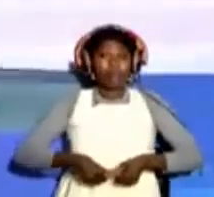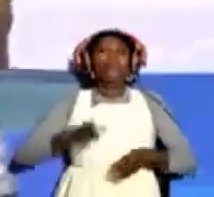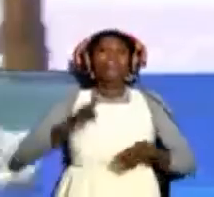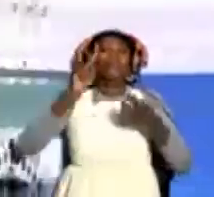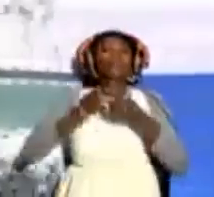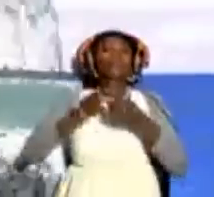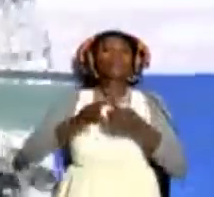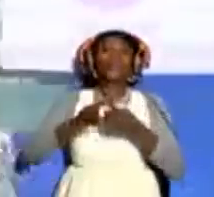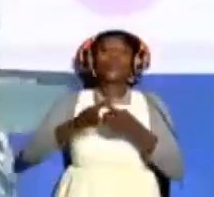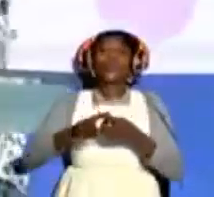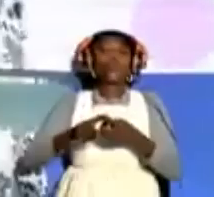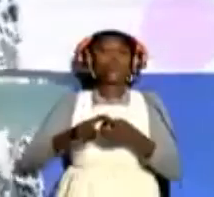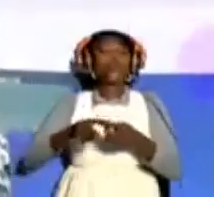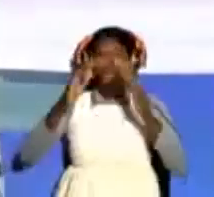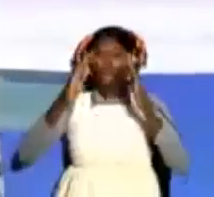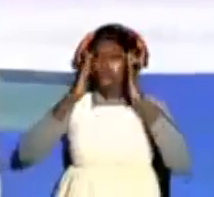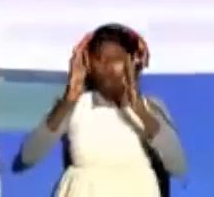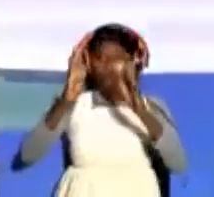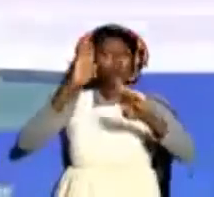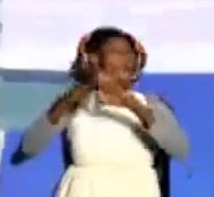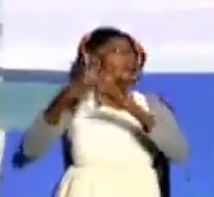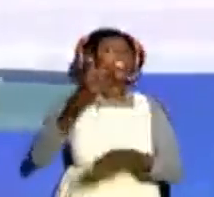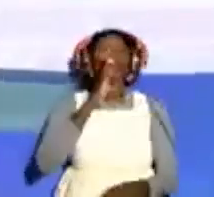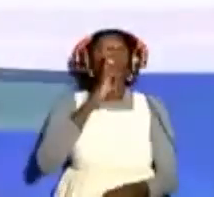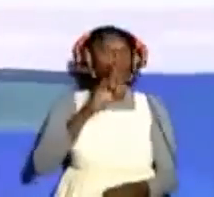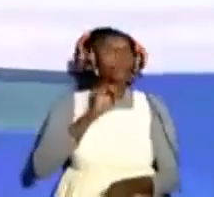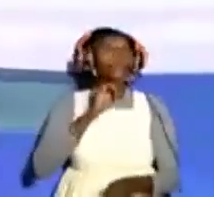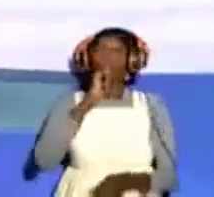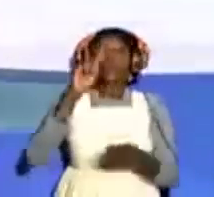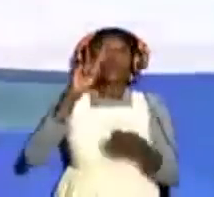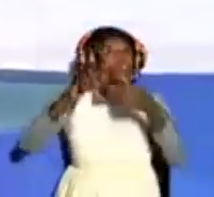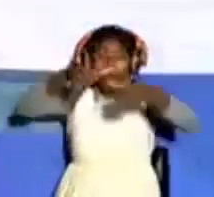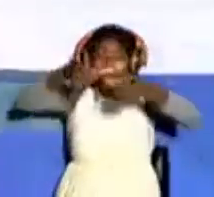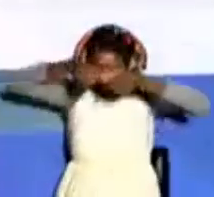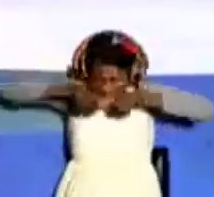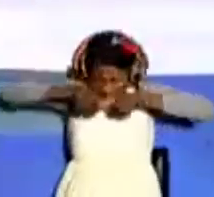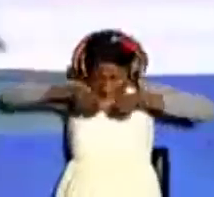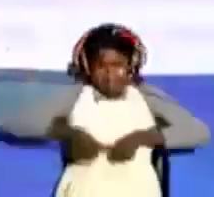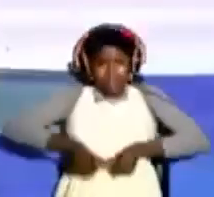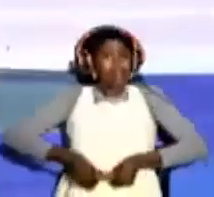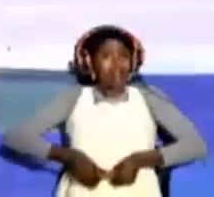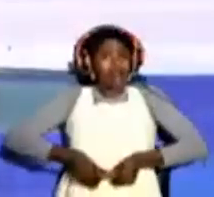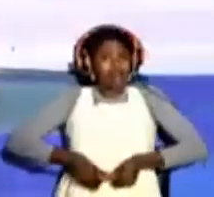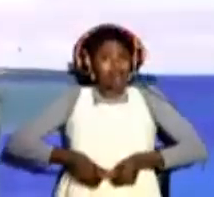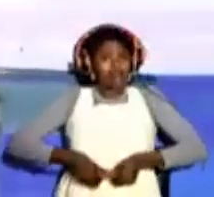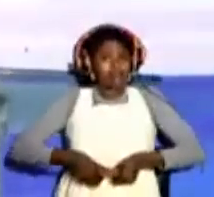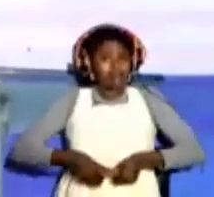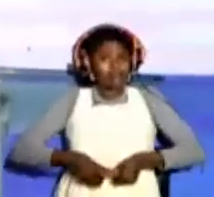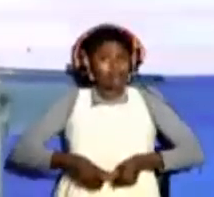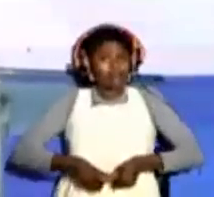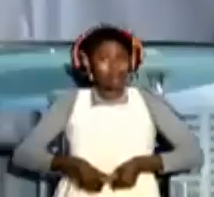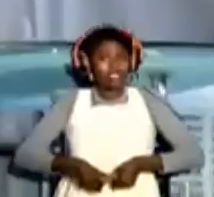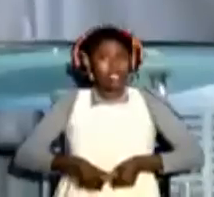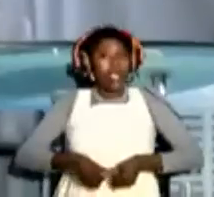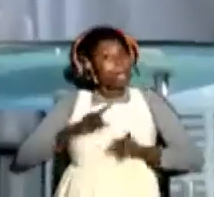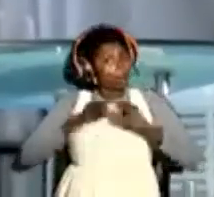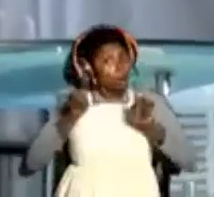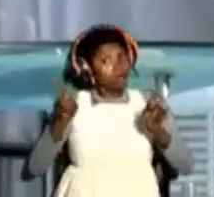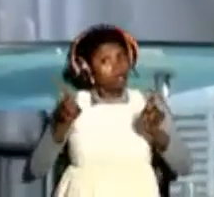To insist on the truth does not make you in any way come behind.